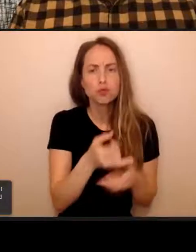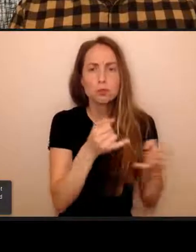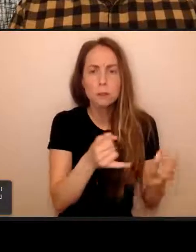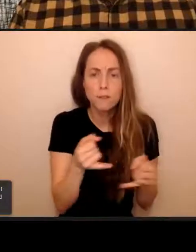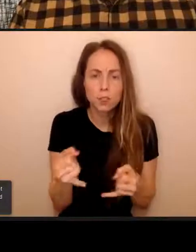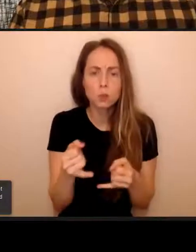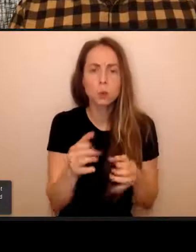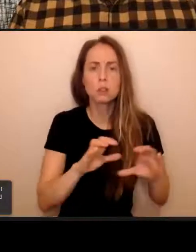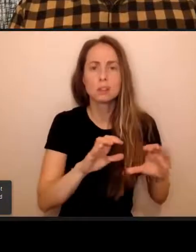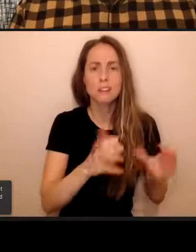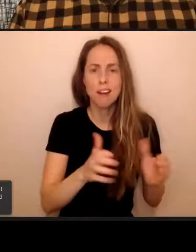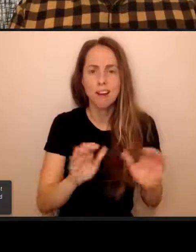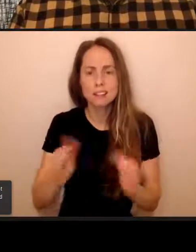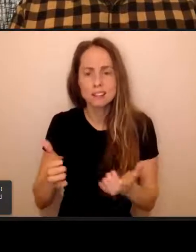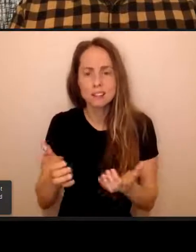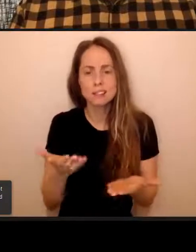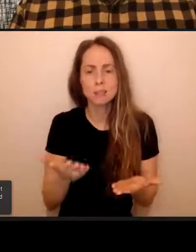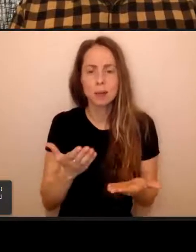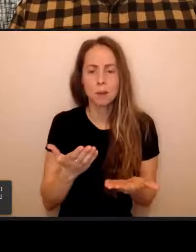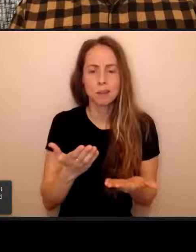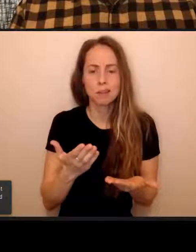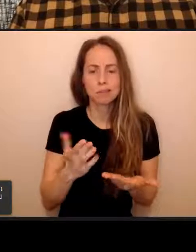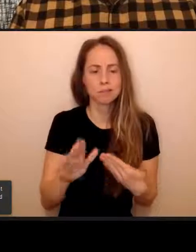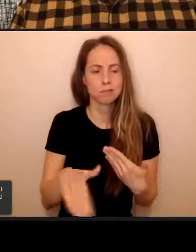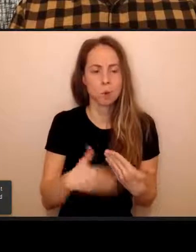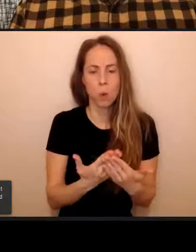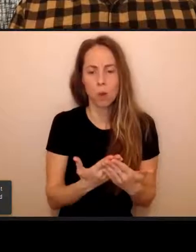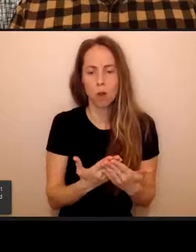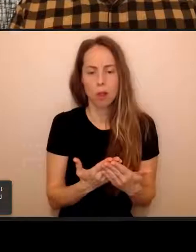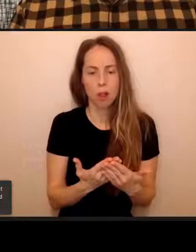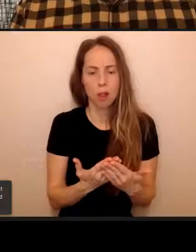and maybe an entire